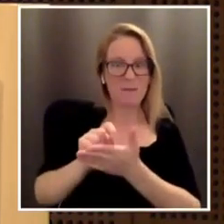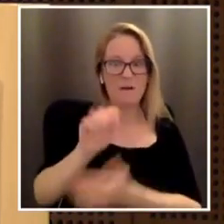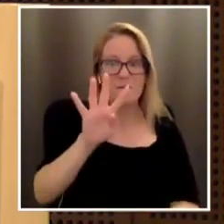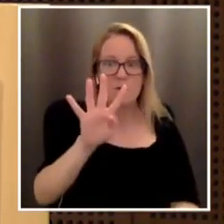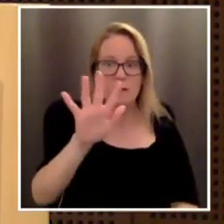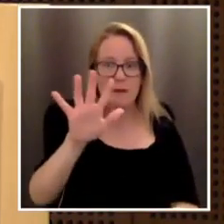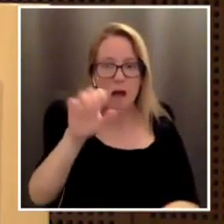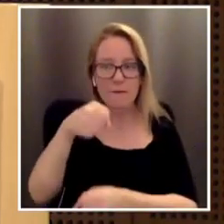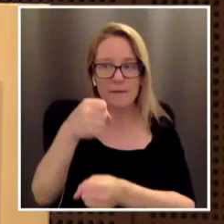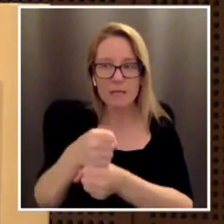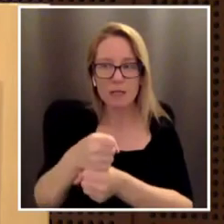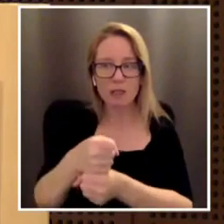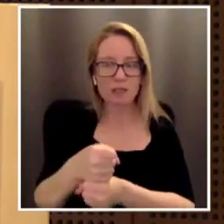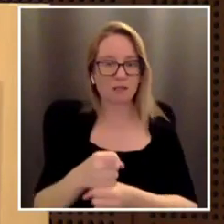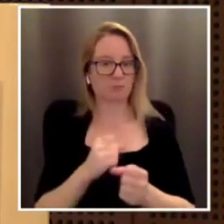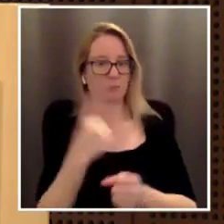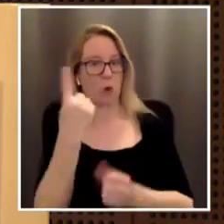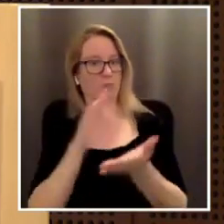years.